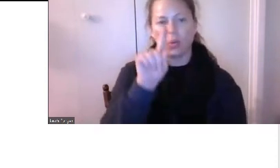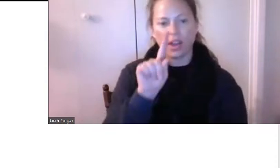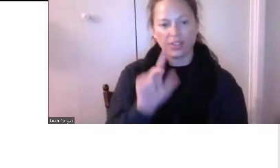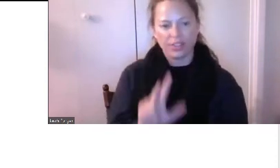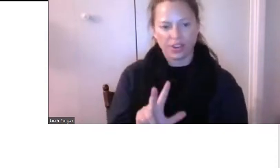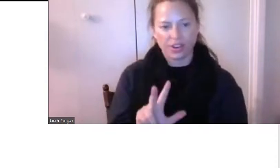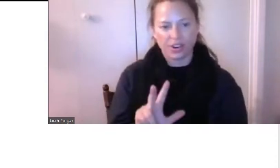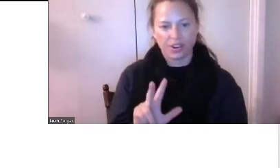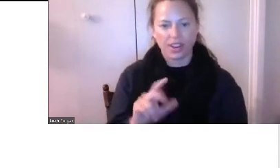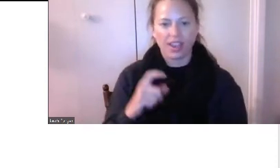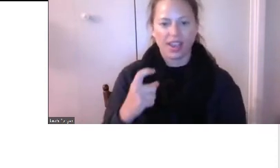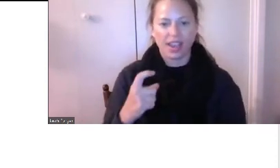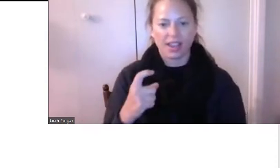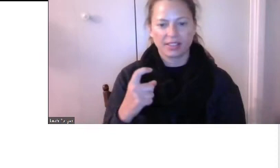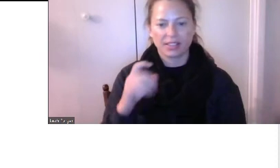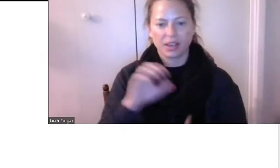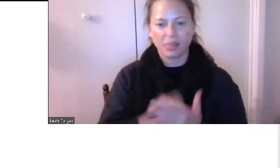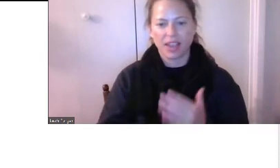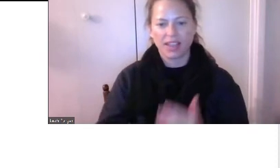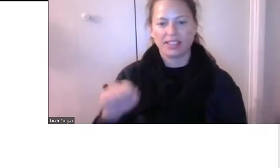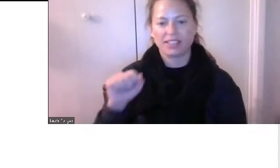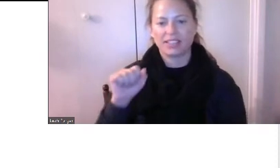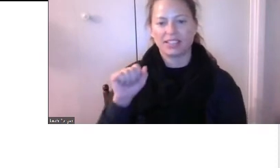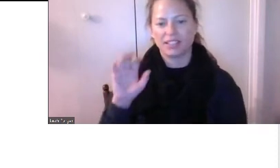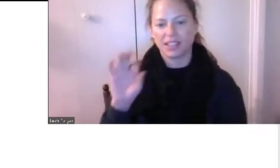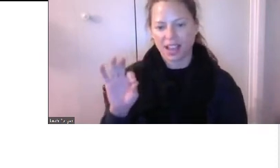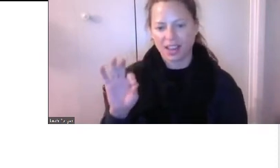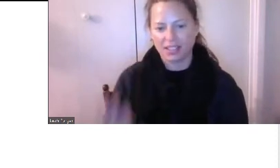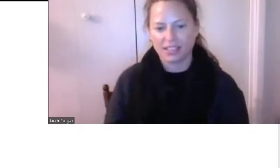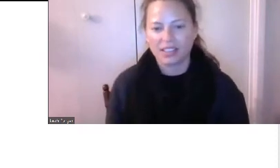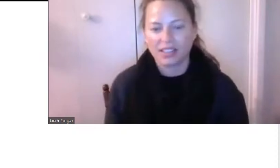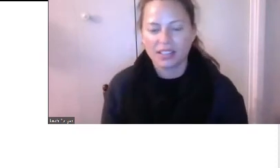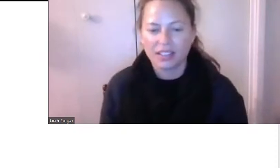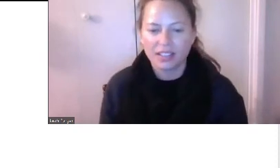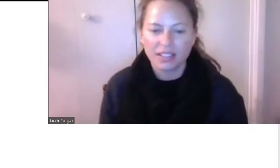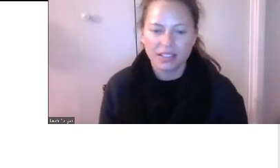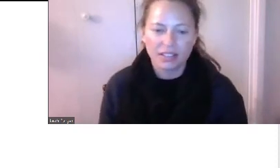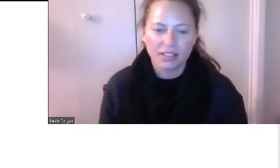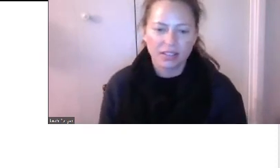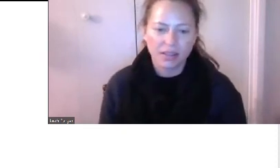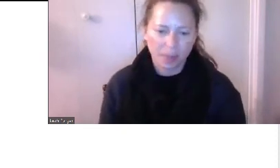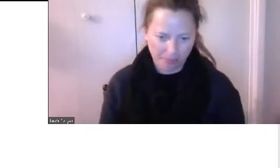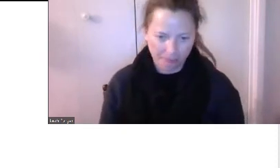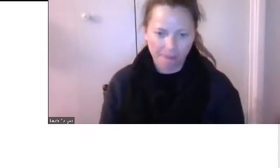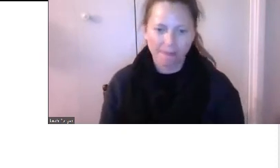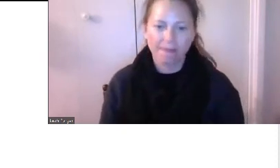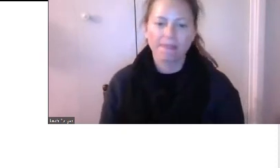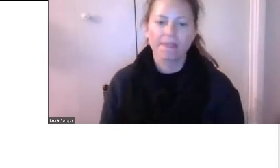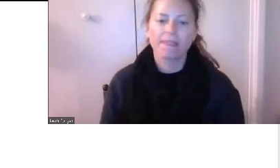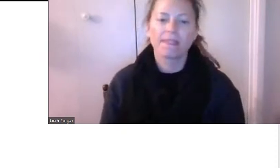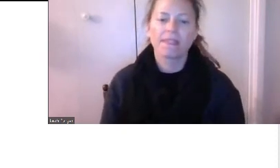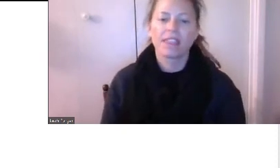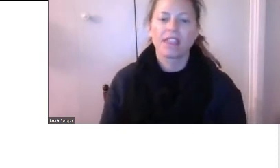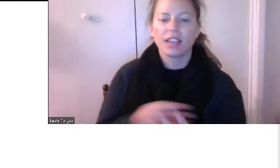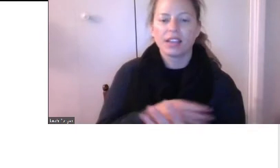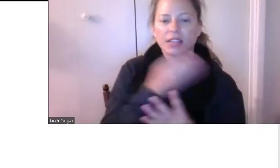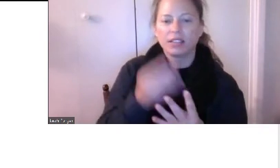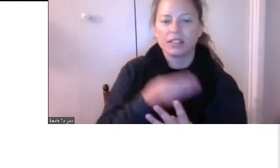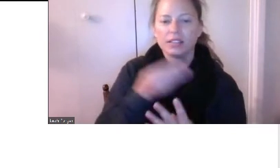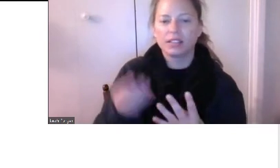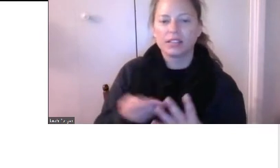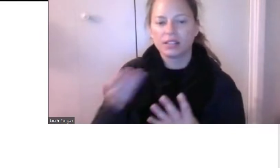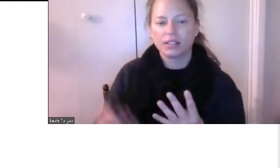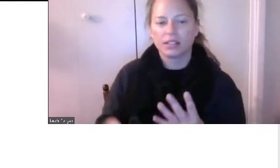1/3 x minus 9. Okay, so y minus 1 equals 1/3